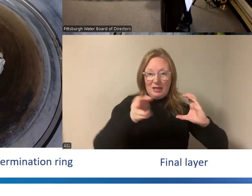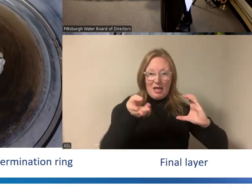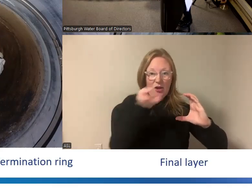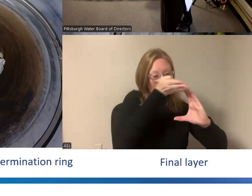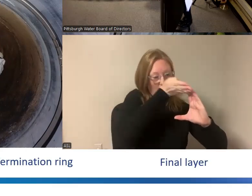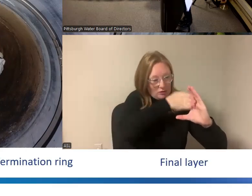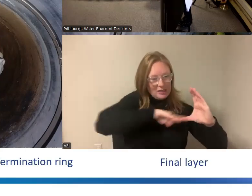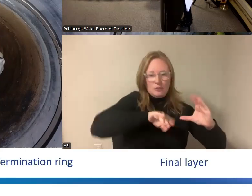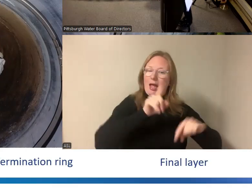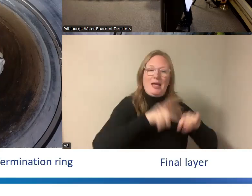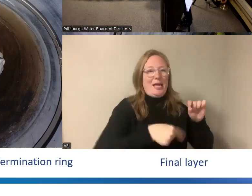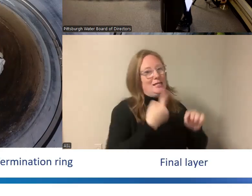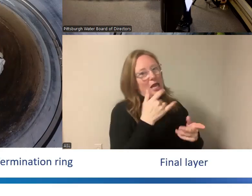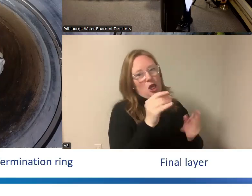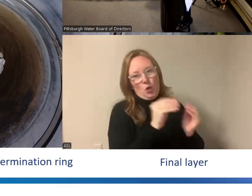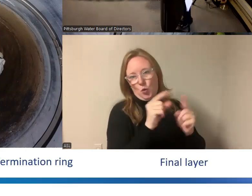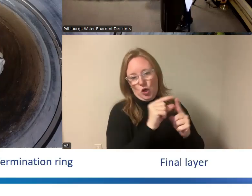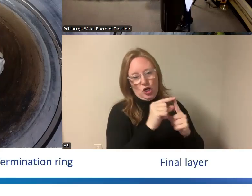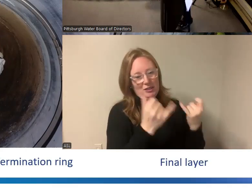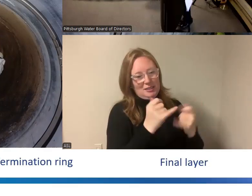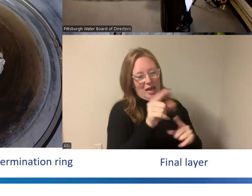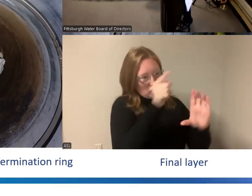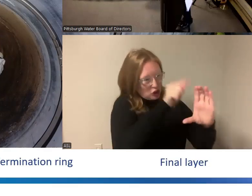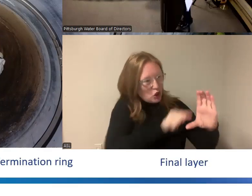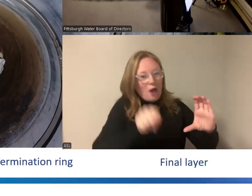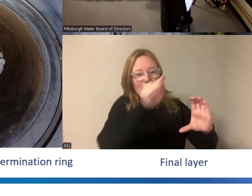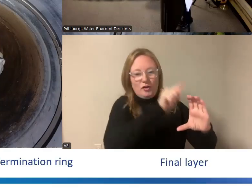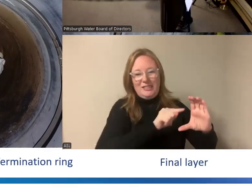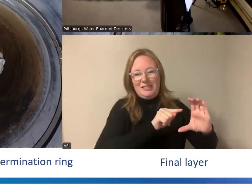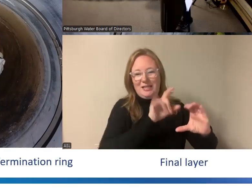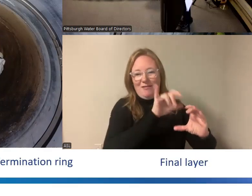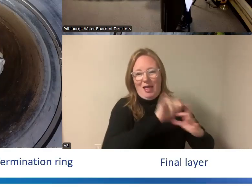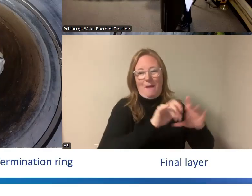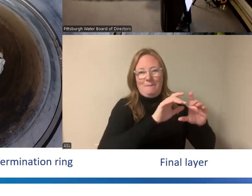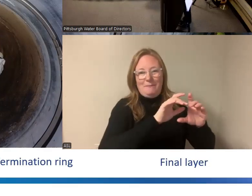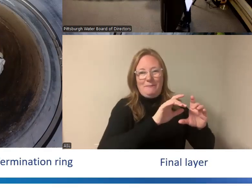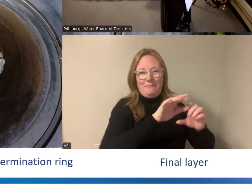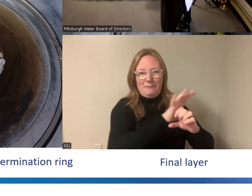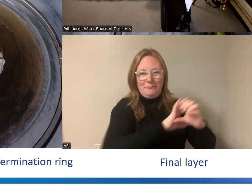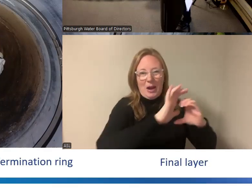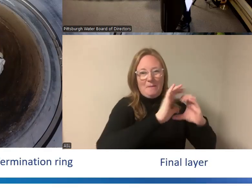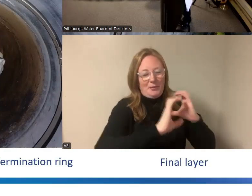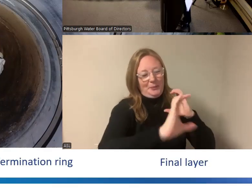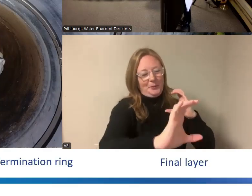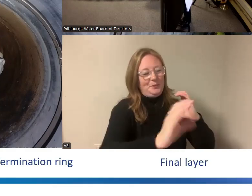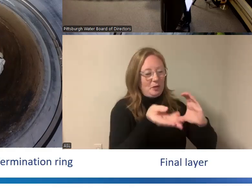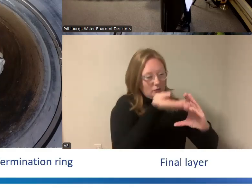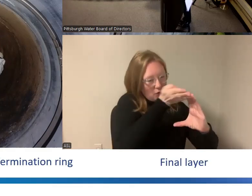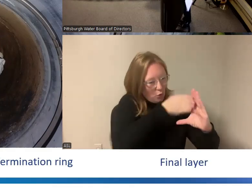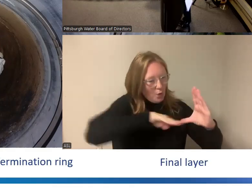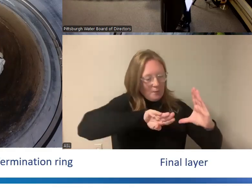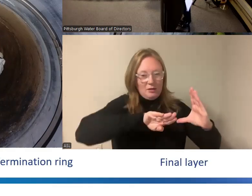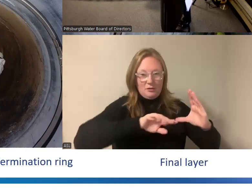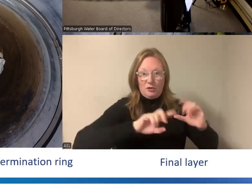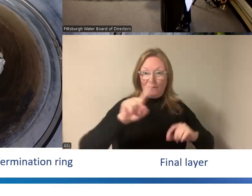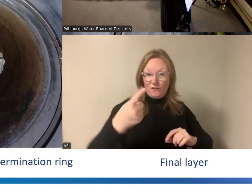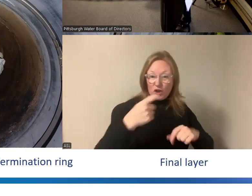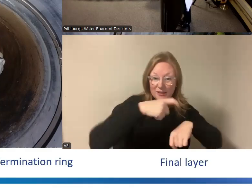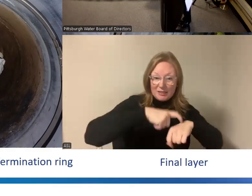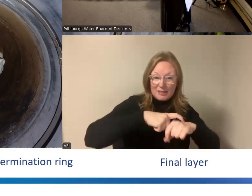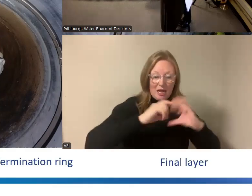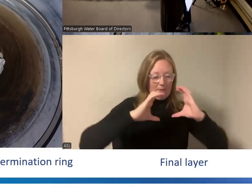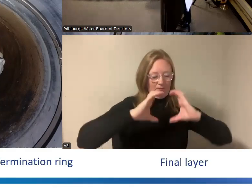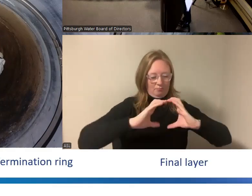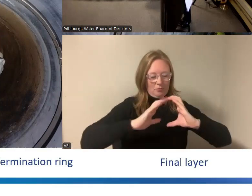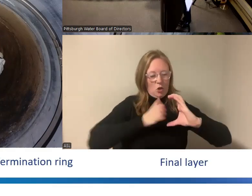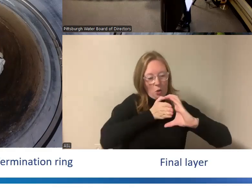I can't say it today. Goes around the circumference of the pipe. And that's followed by termination